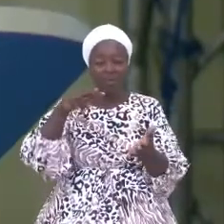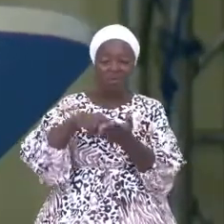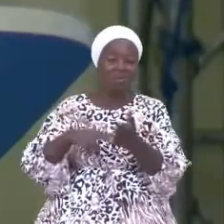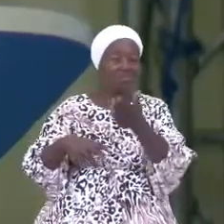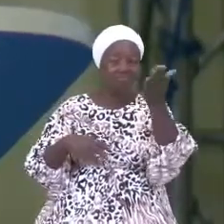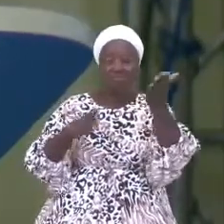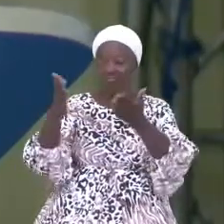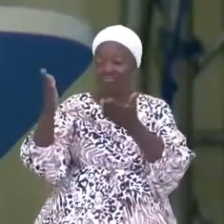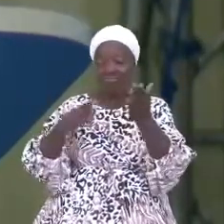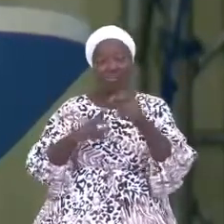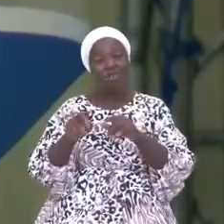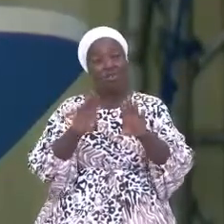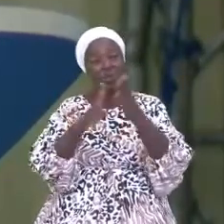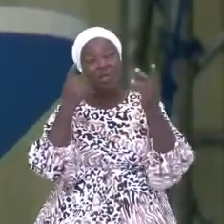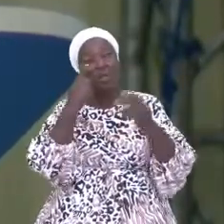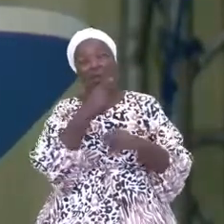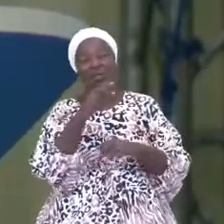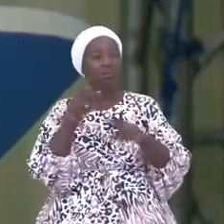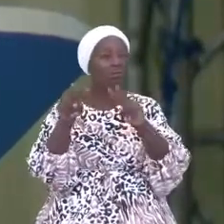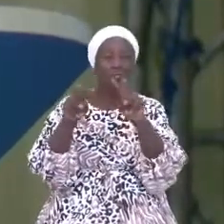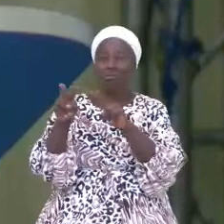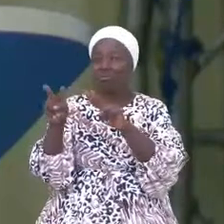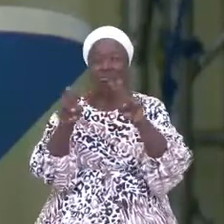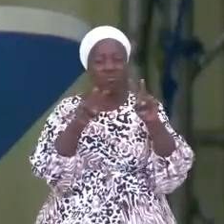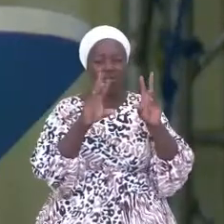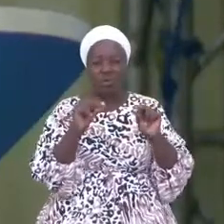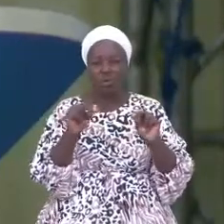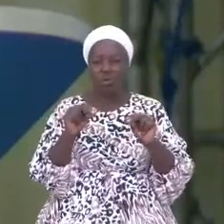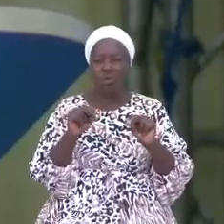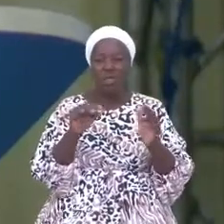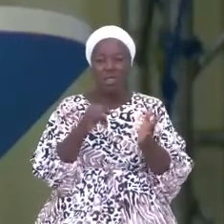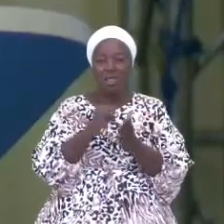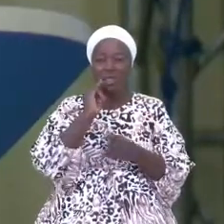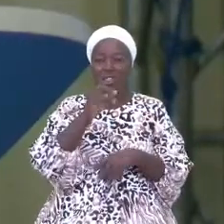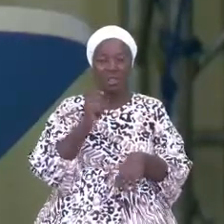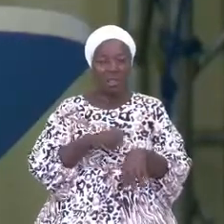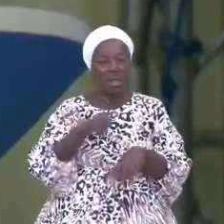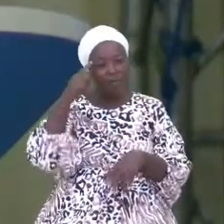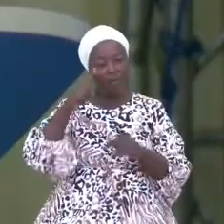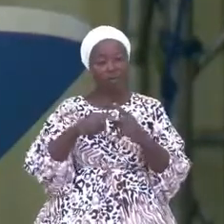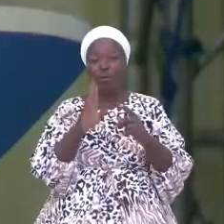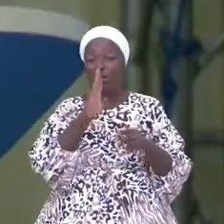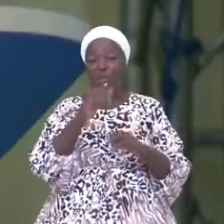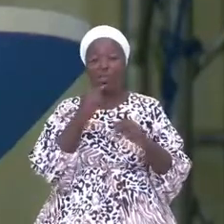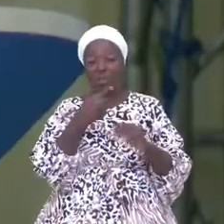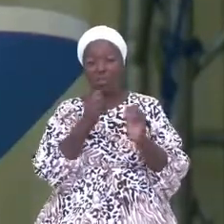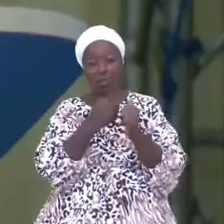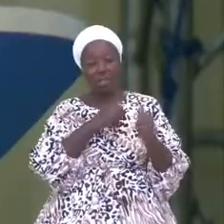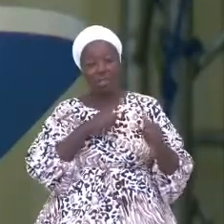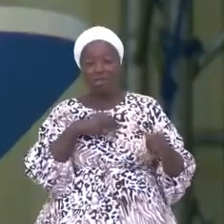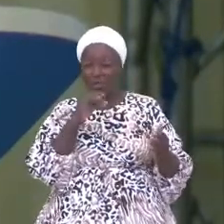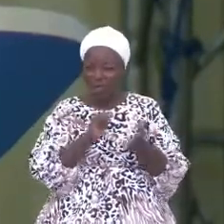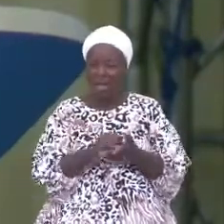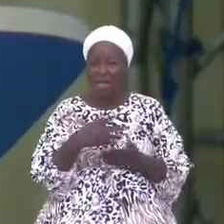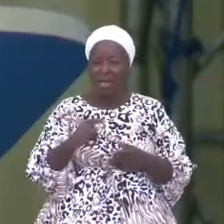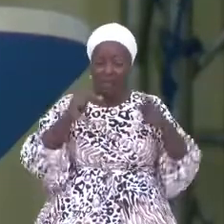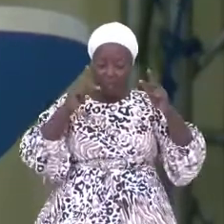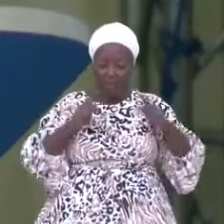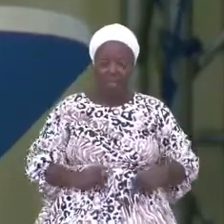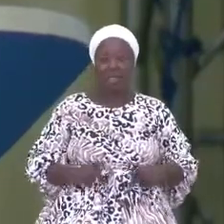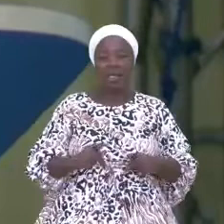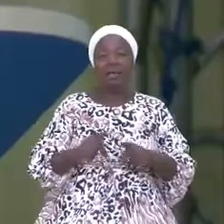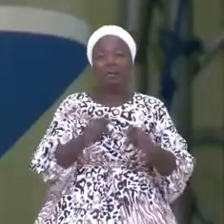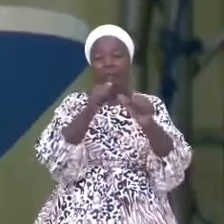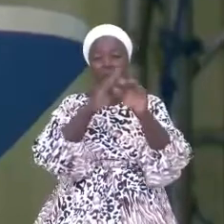Remember, the man of God said that today there will be abundance of rains of